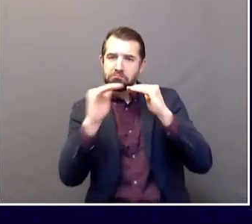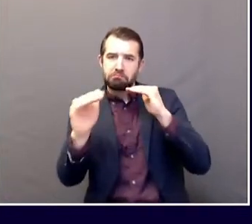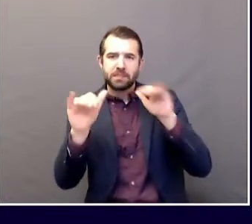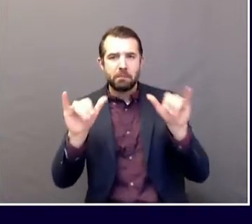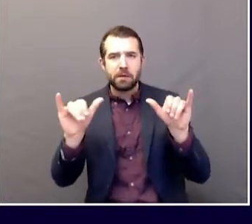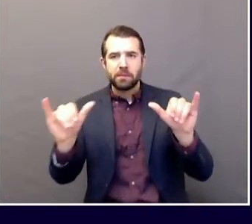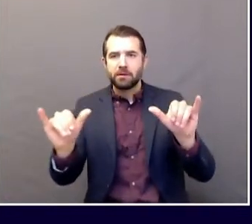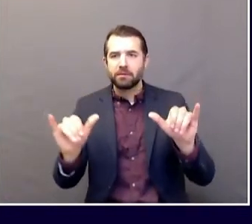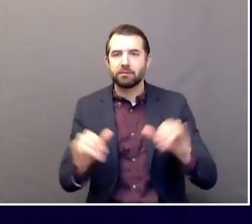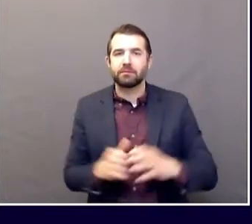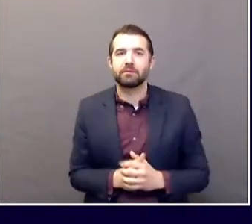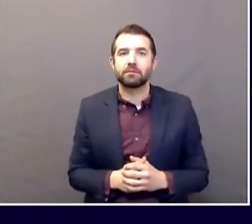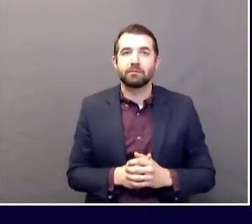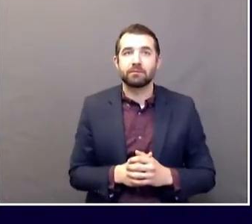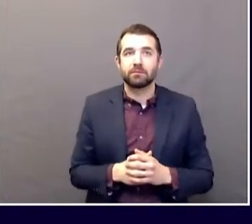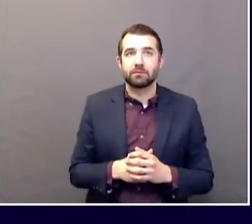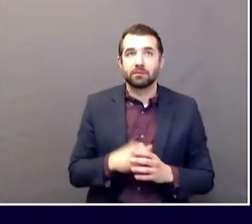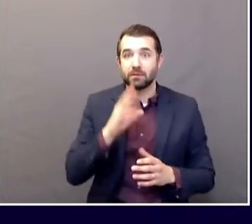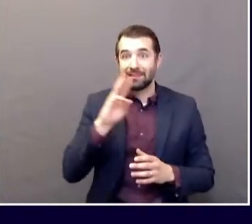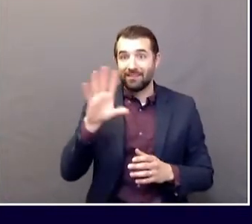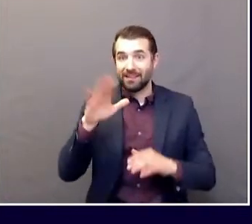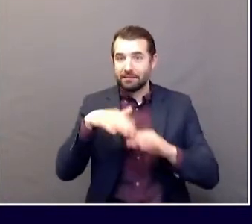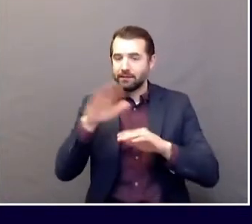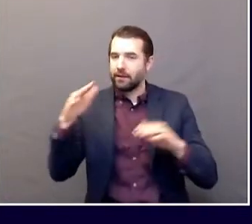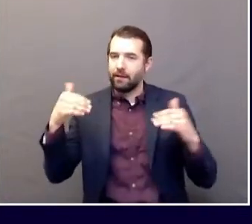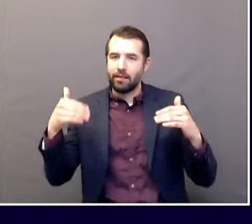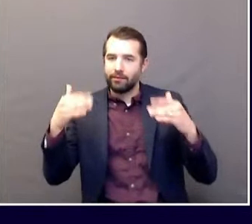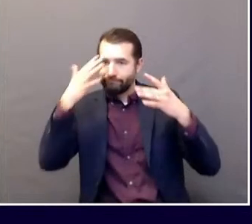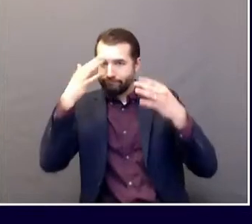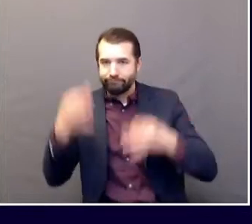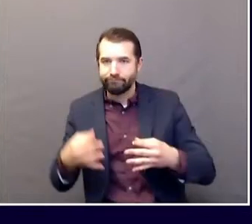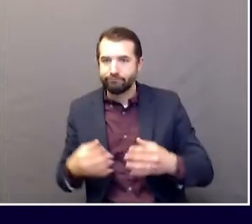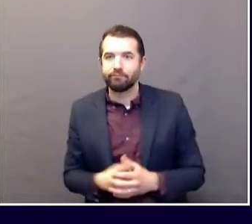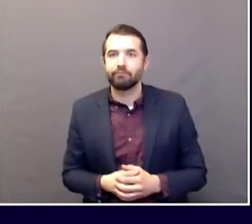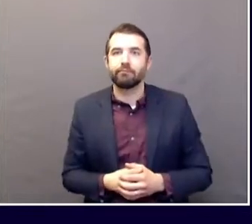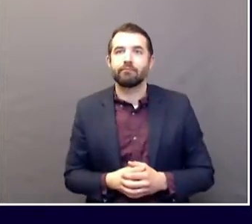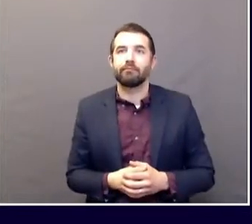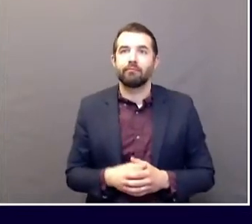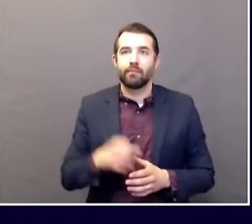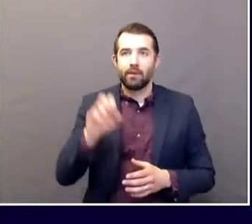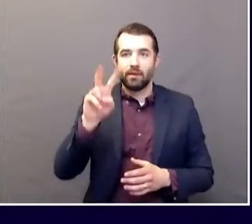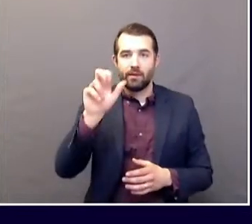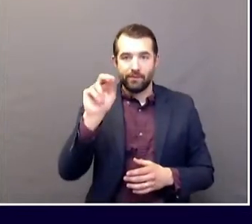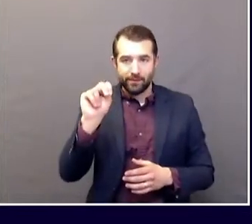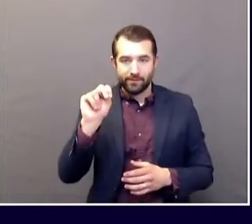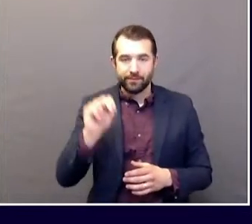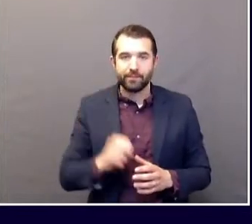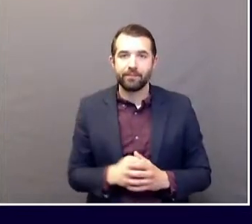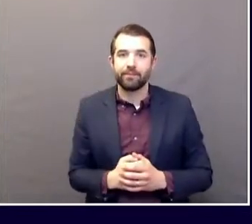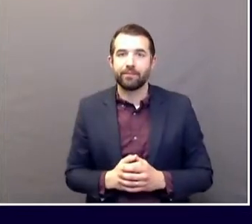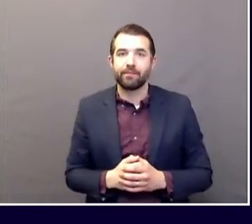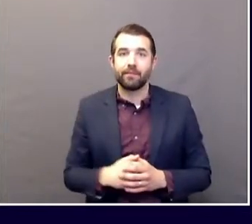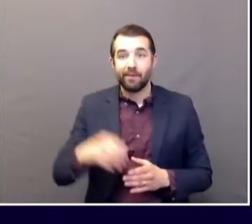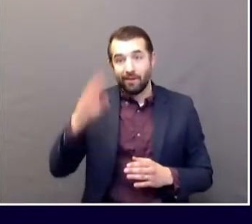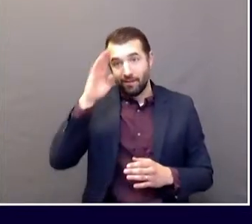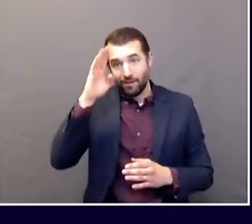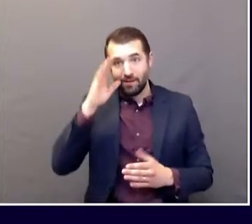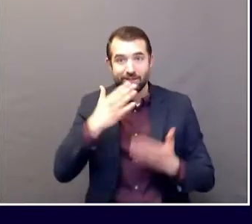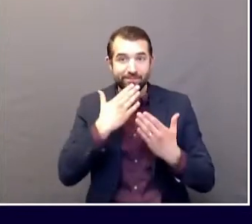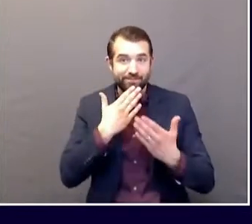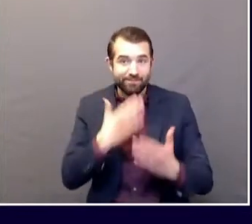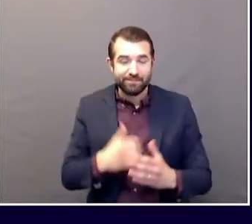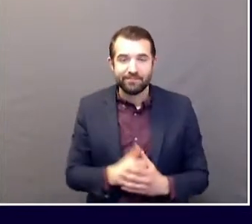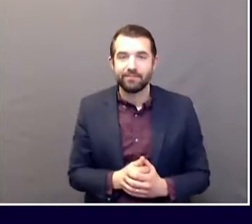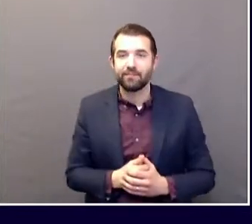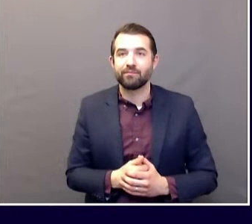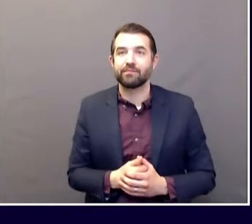Robbie. Let me turn next to Evan Pop. Hi, Dr. Shah, thank you. We've been hearing some concerns from